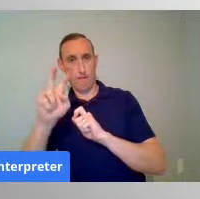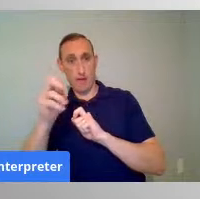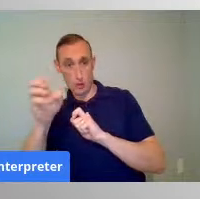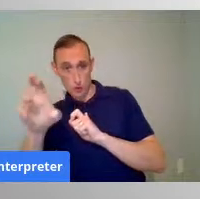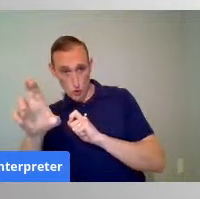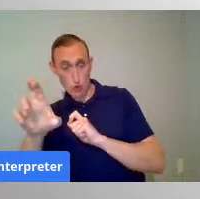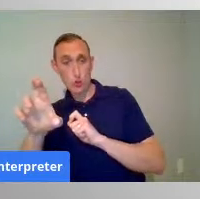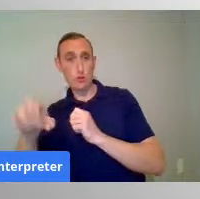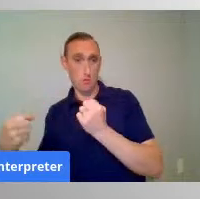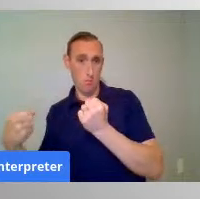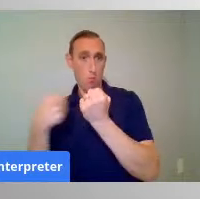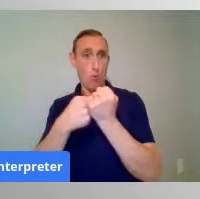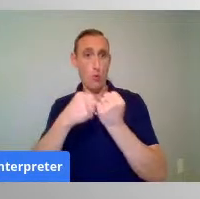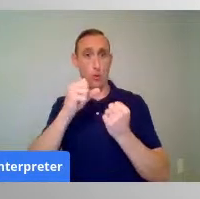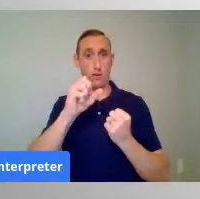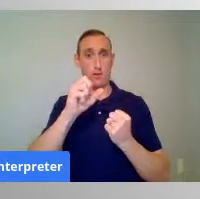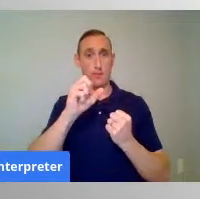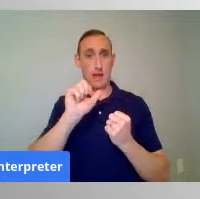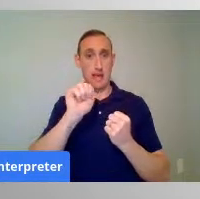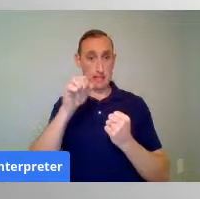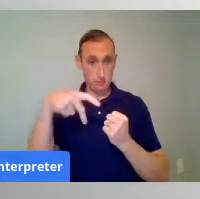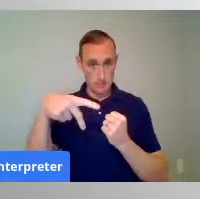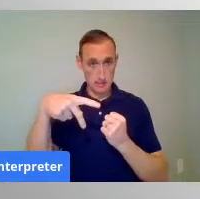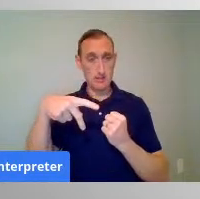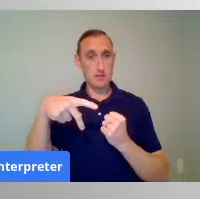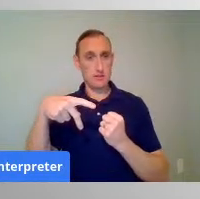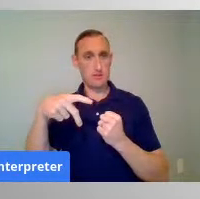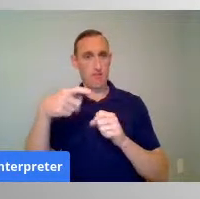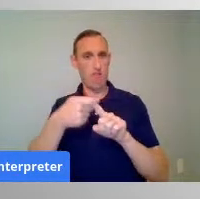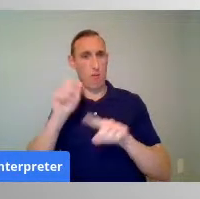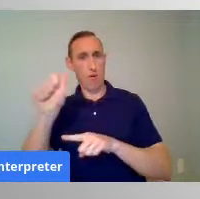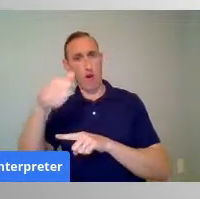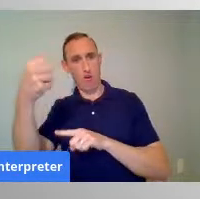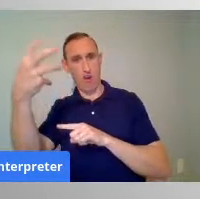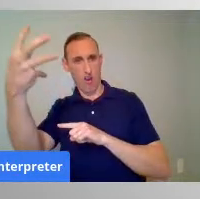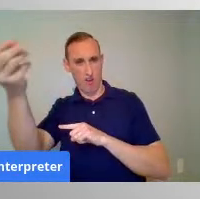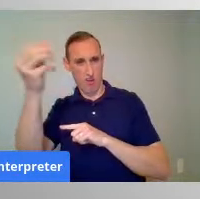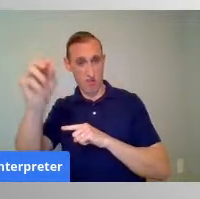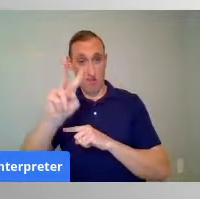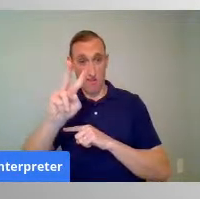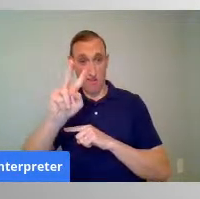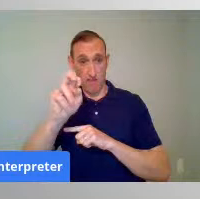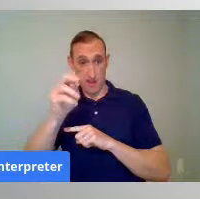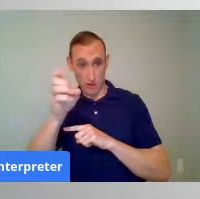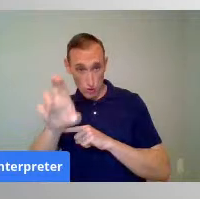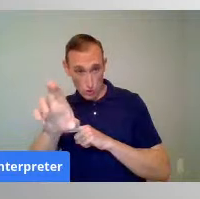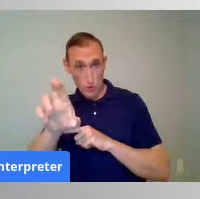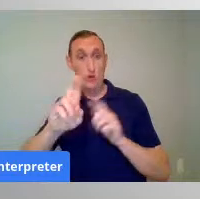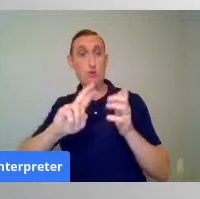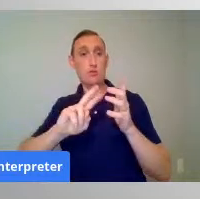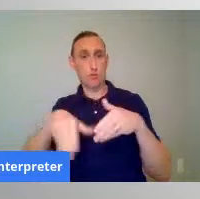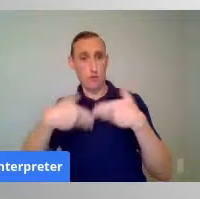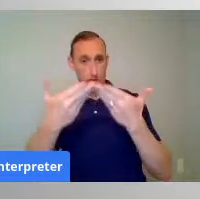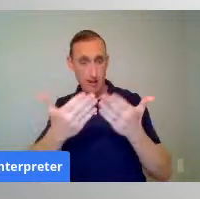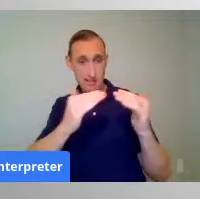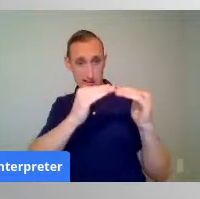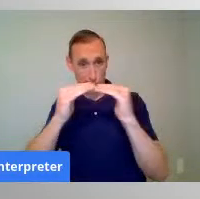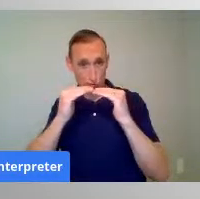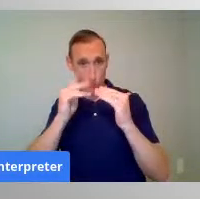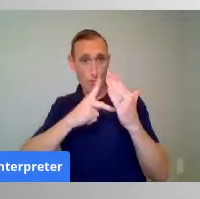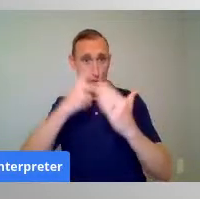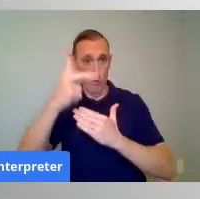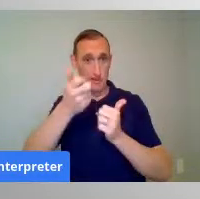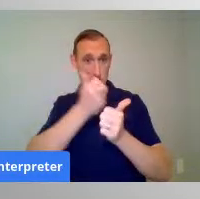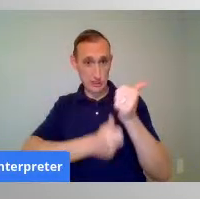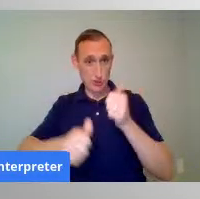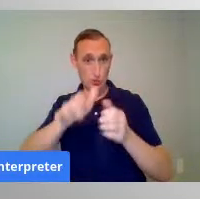that for us to ensure that we had equal programming at every site. Because of the